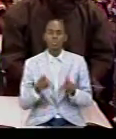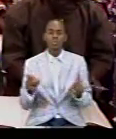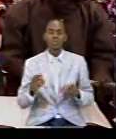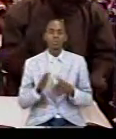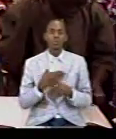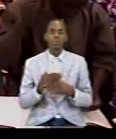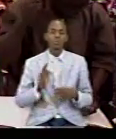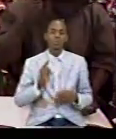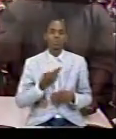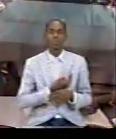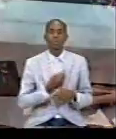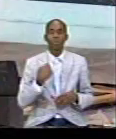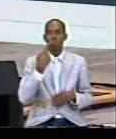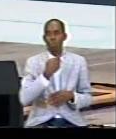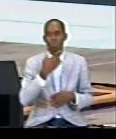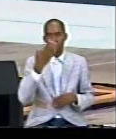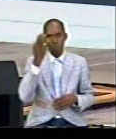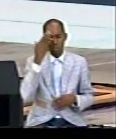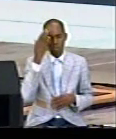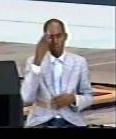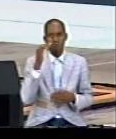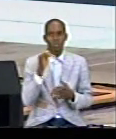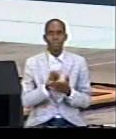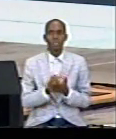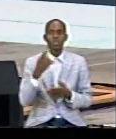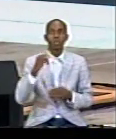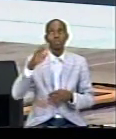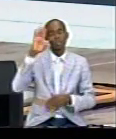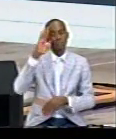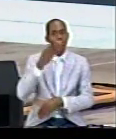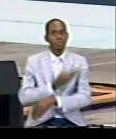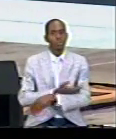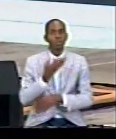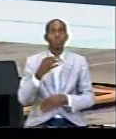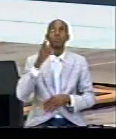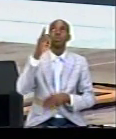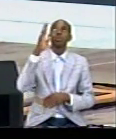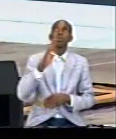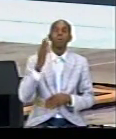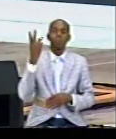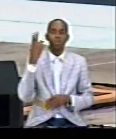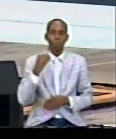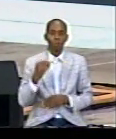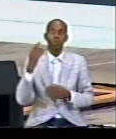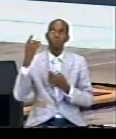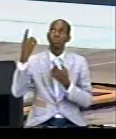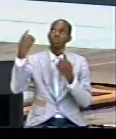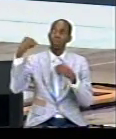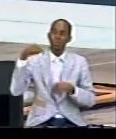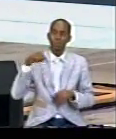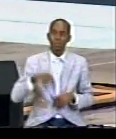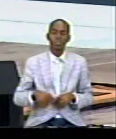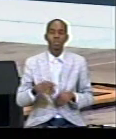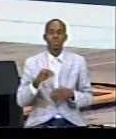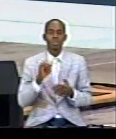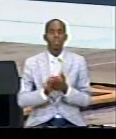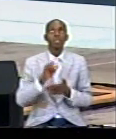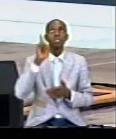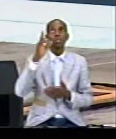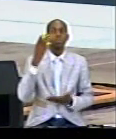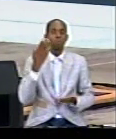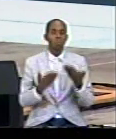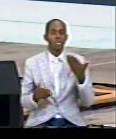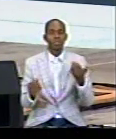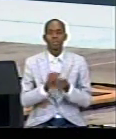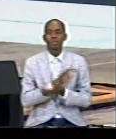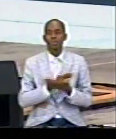who recognize that the Son of God was manifested, that he might destroy the works of